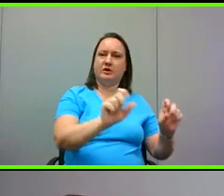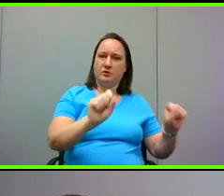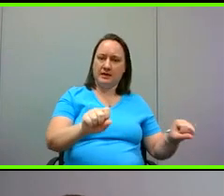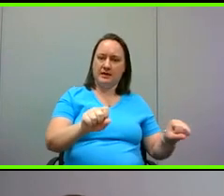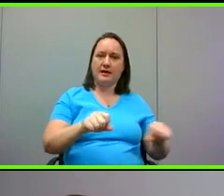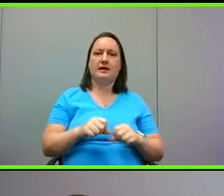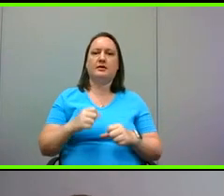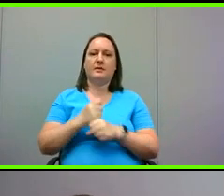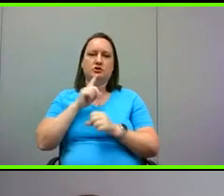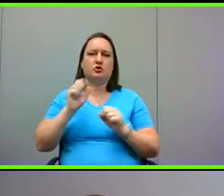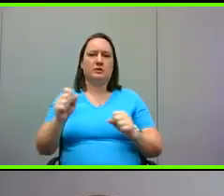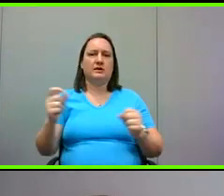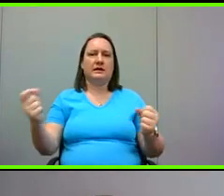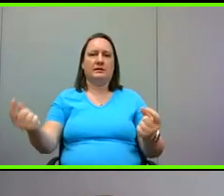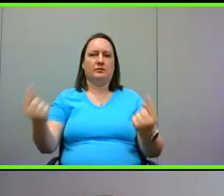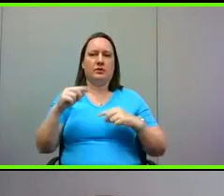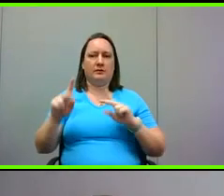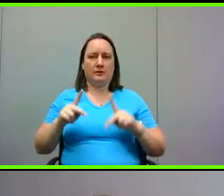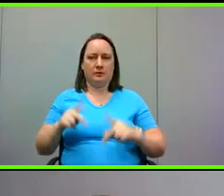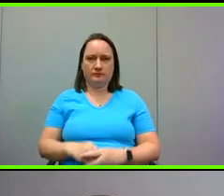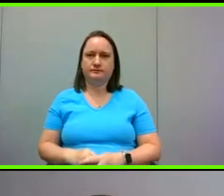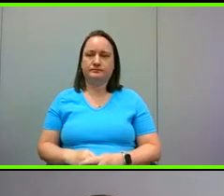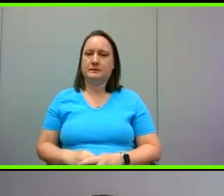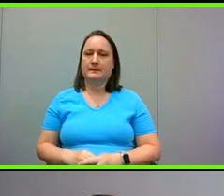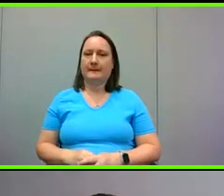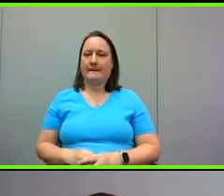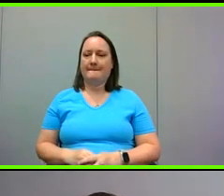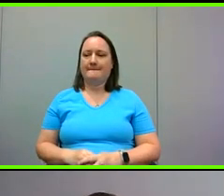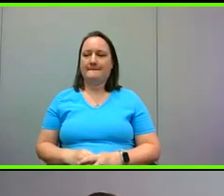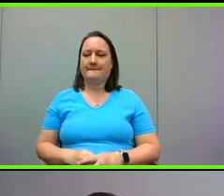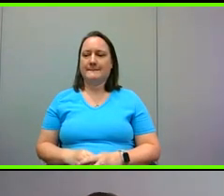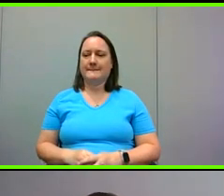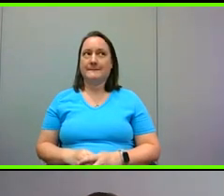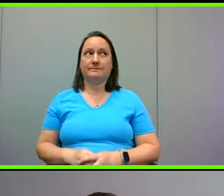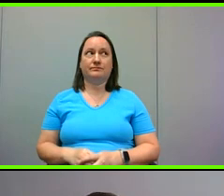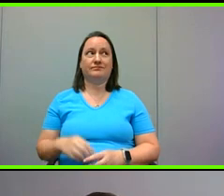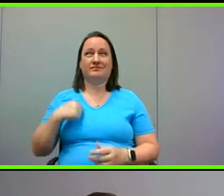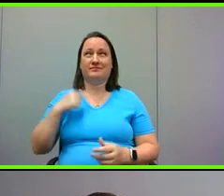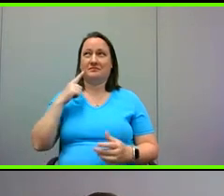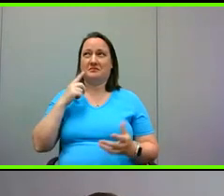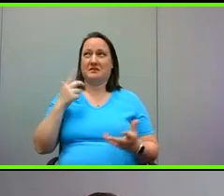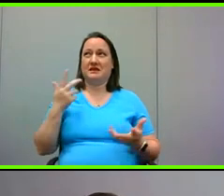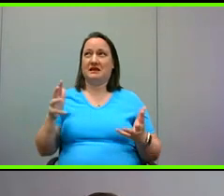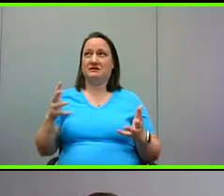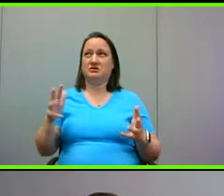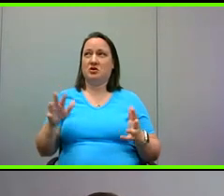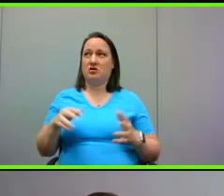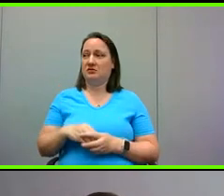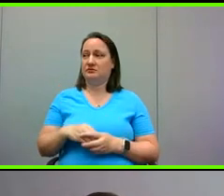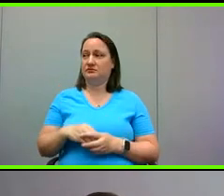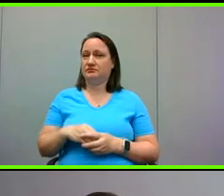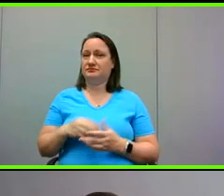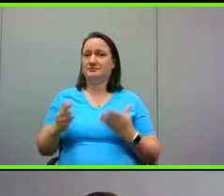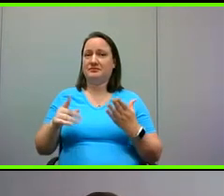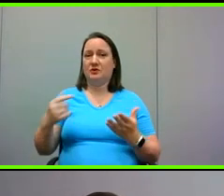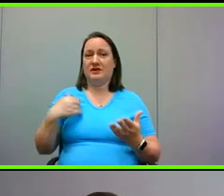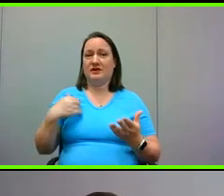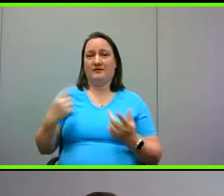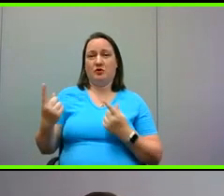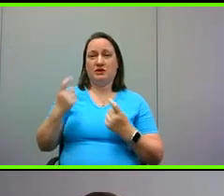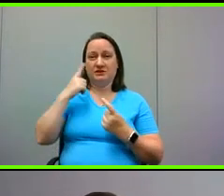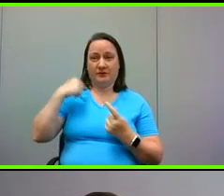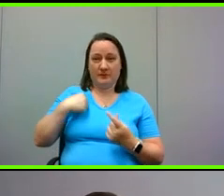back. So I think that's all I have to say. I'm sure you may have questions for me. So why don't I